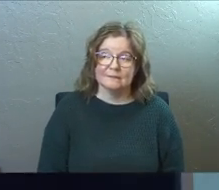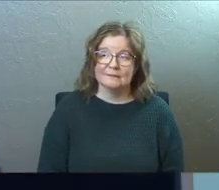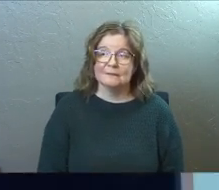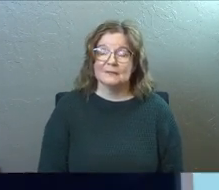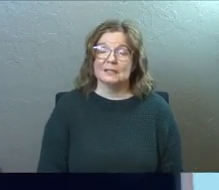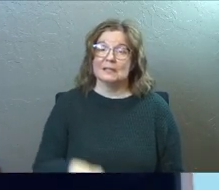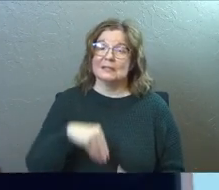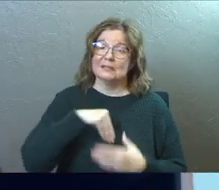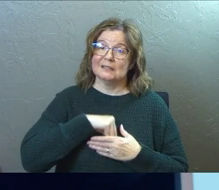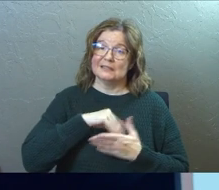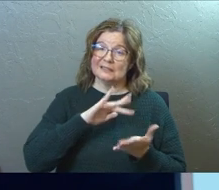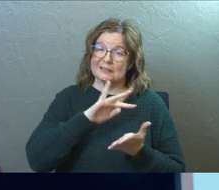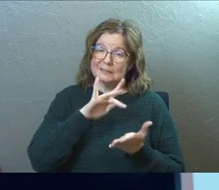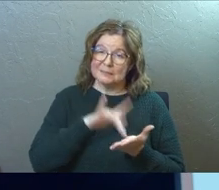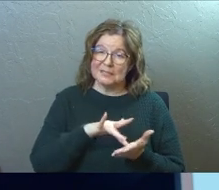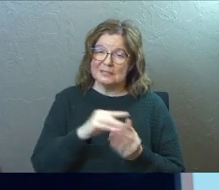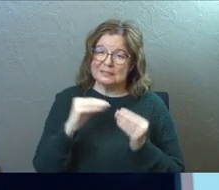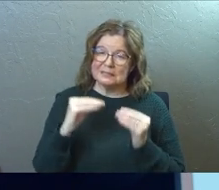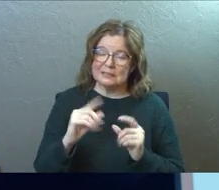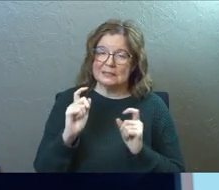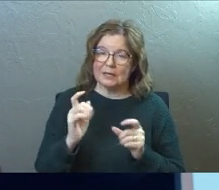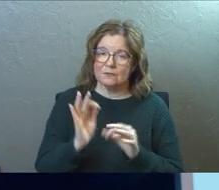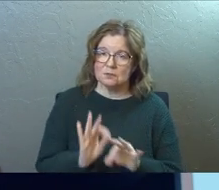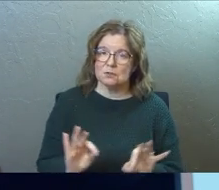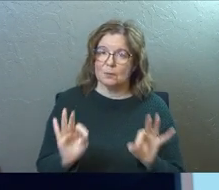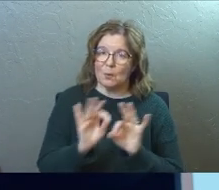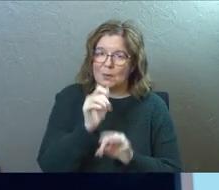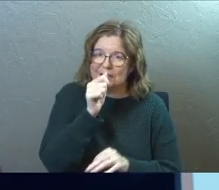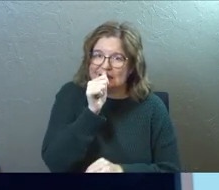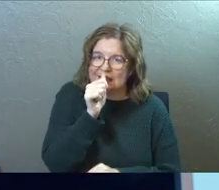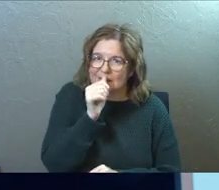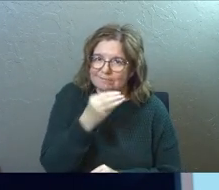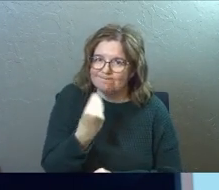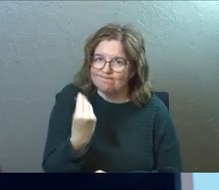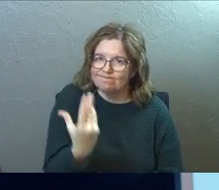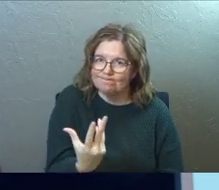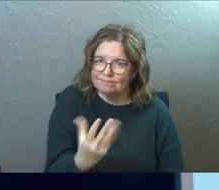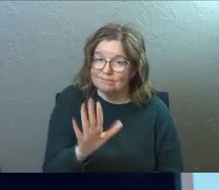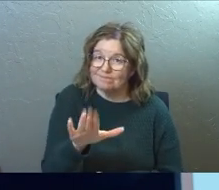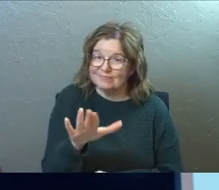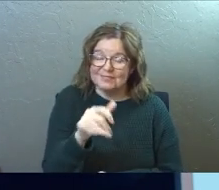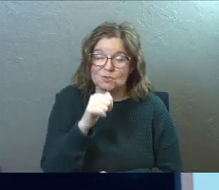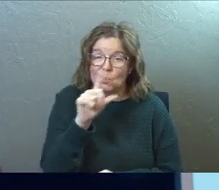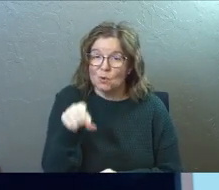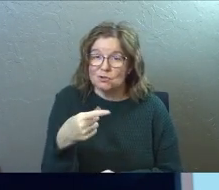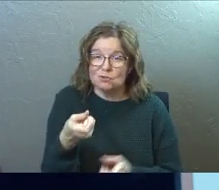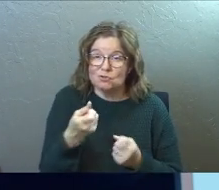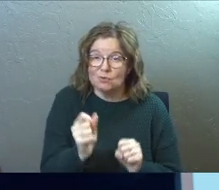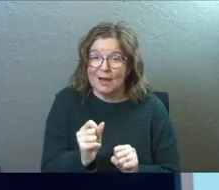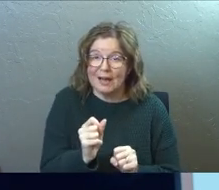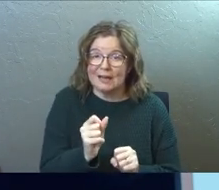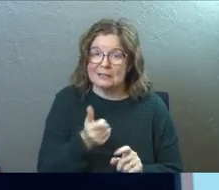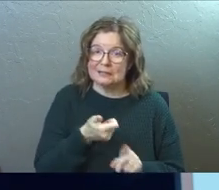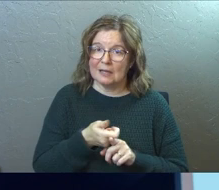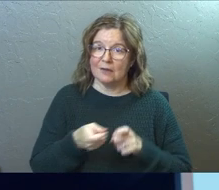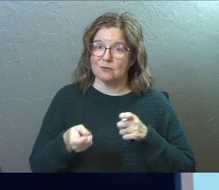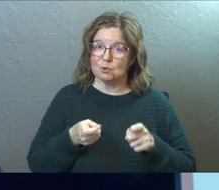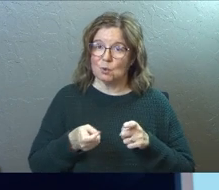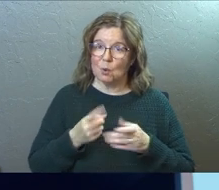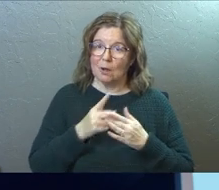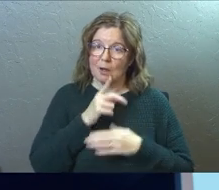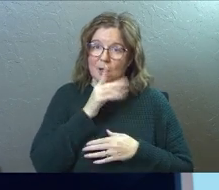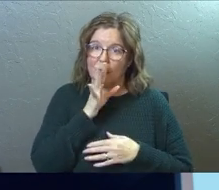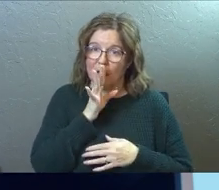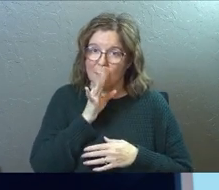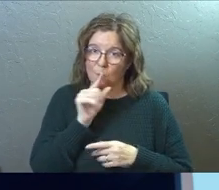But at the heart of his teaching here, he's giving us an important secret. He's like, don't just try to self-control the words